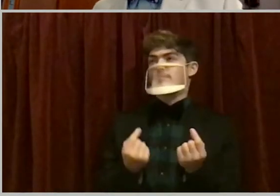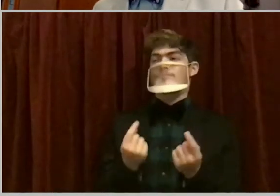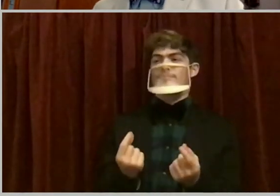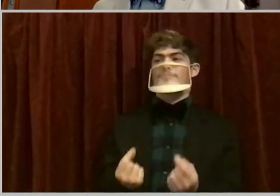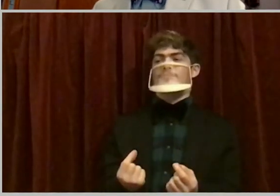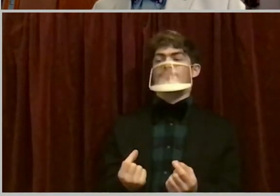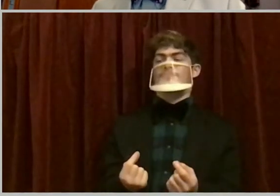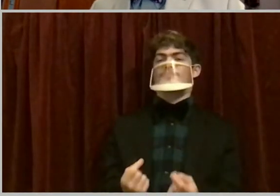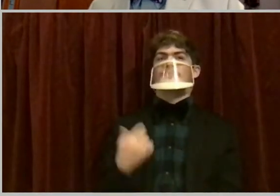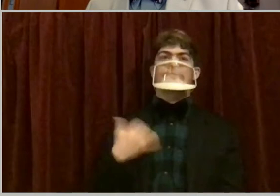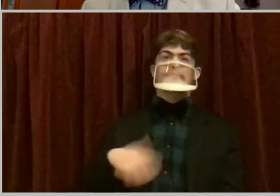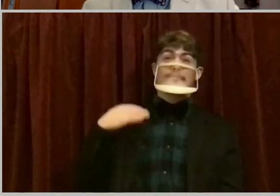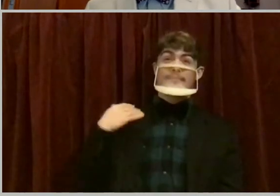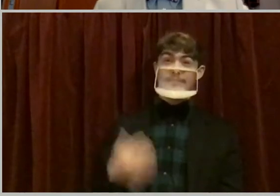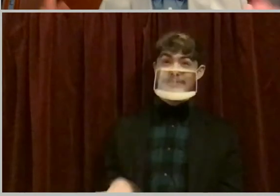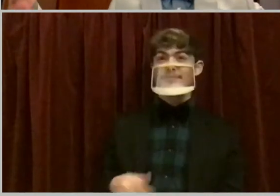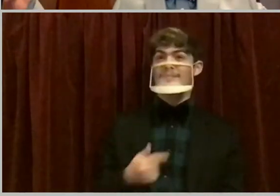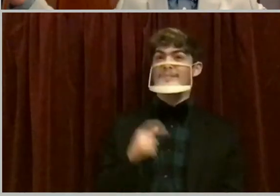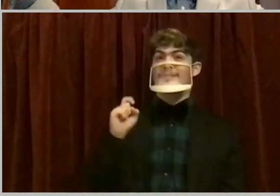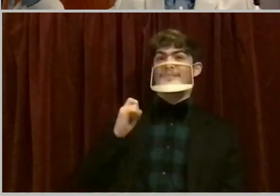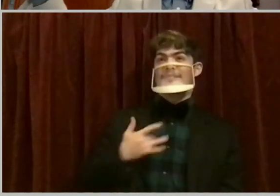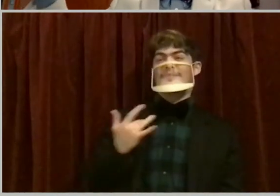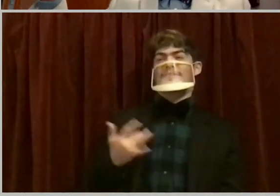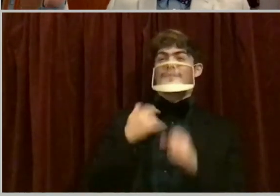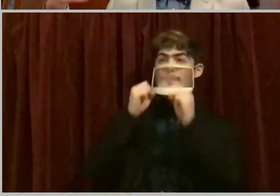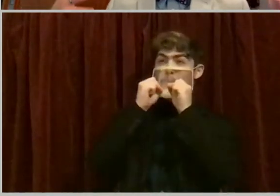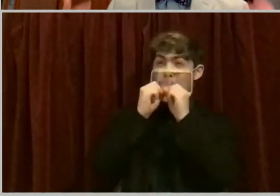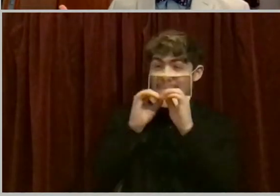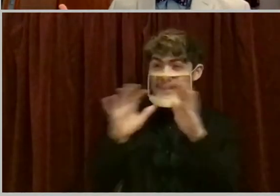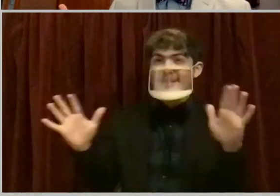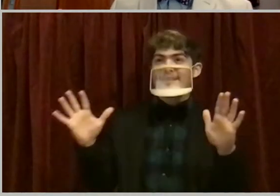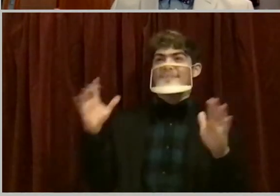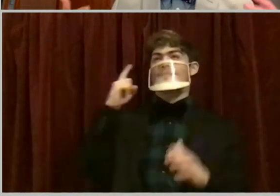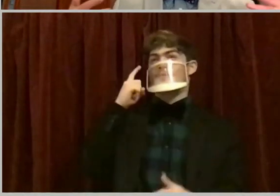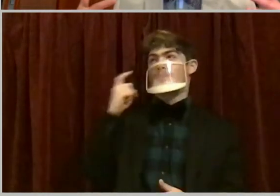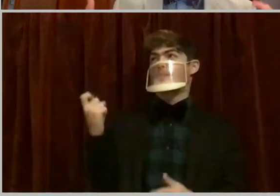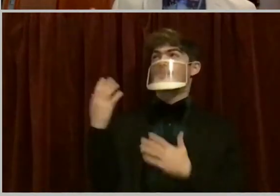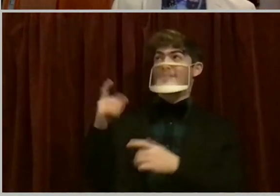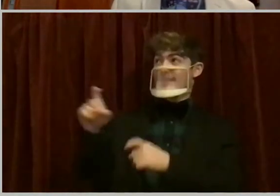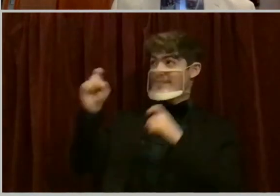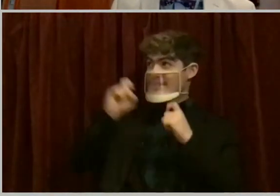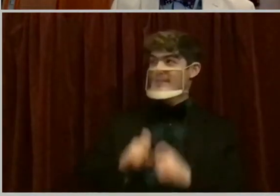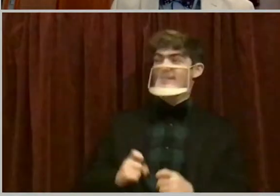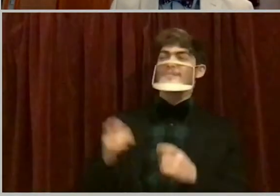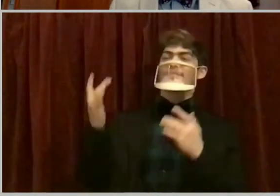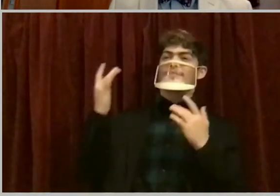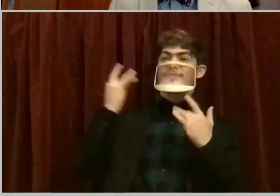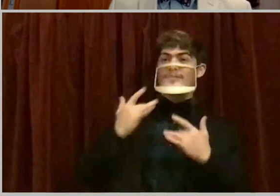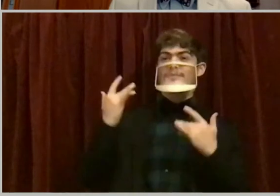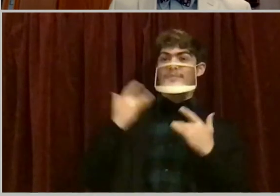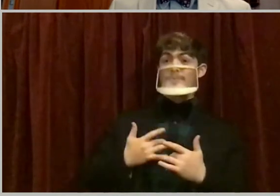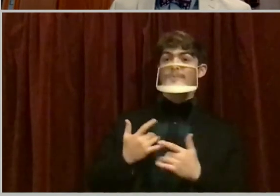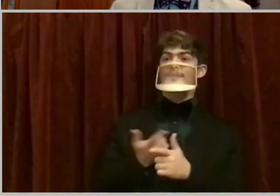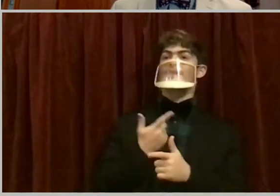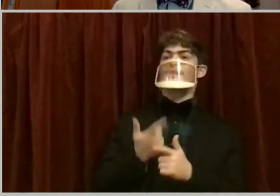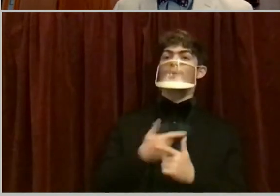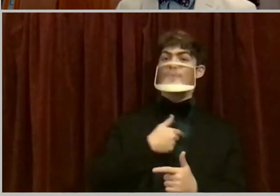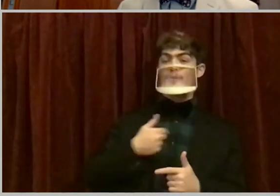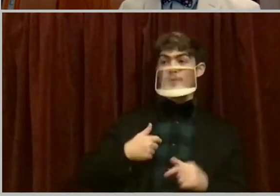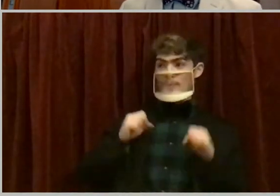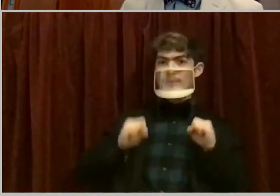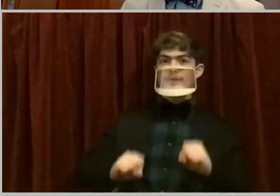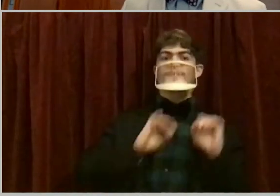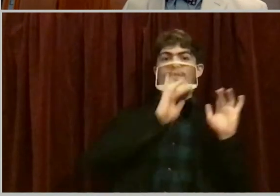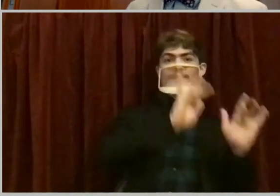blessed to be able to allow that kind of compassion to be expressed through these very